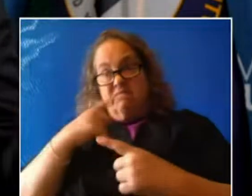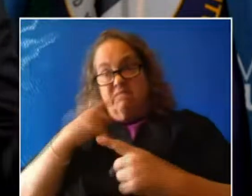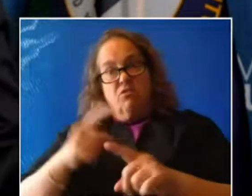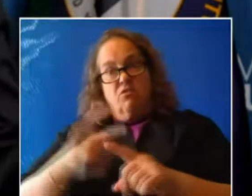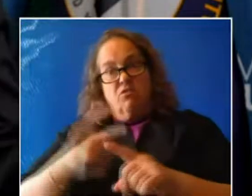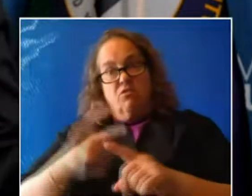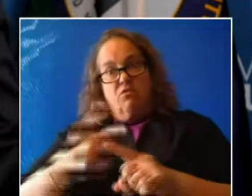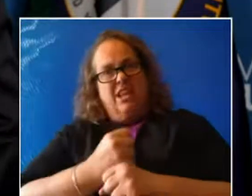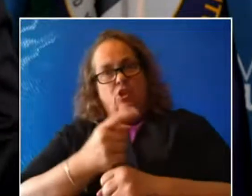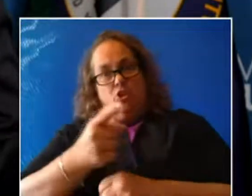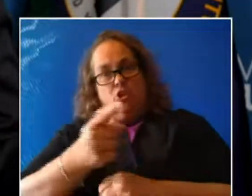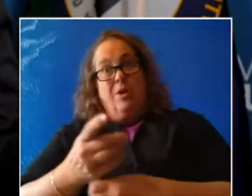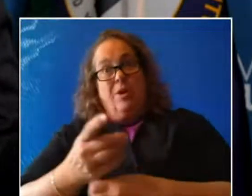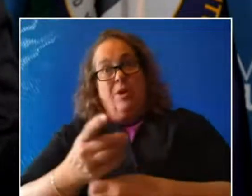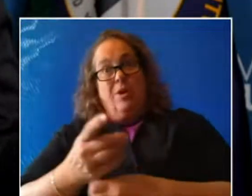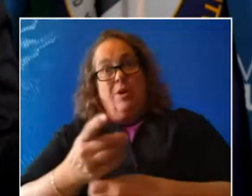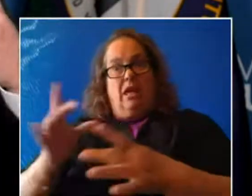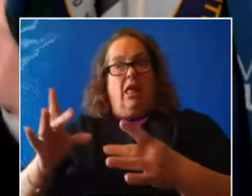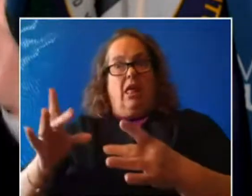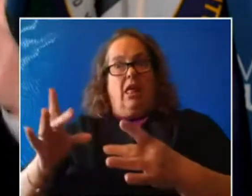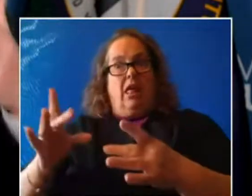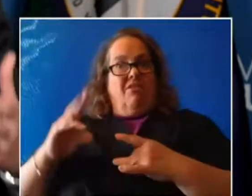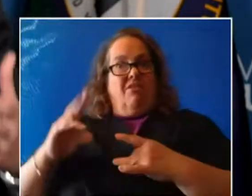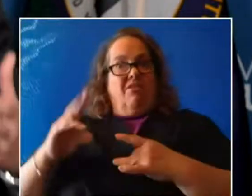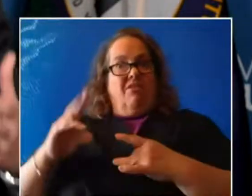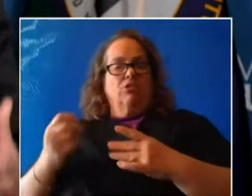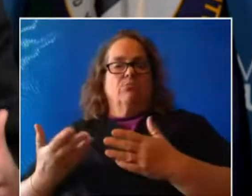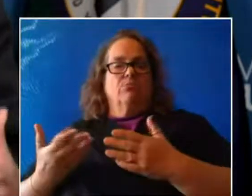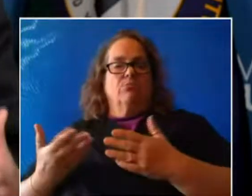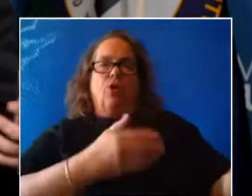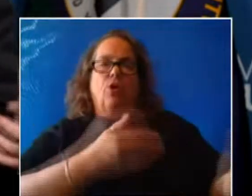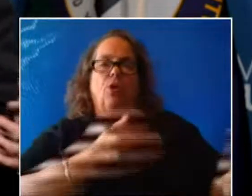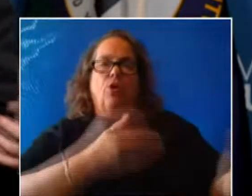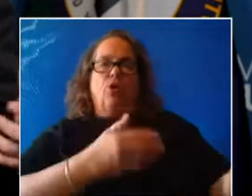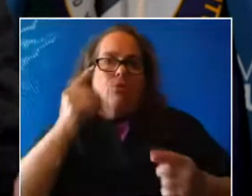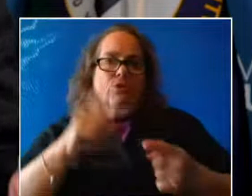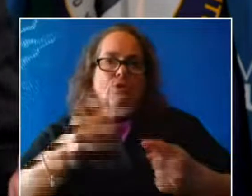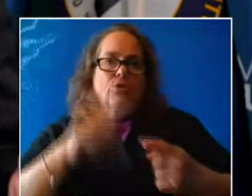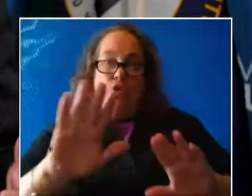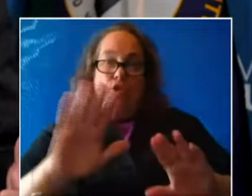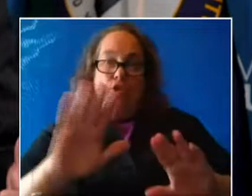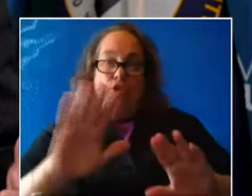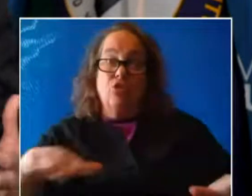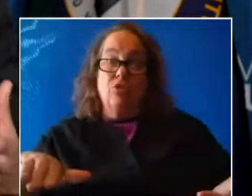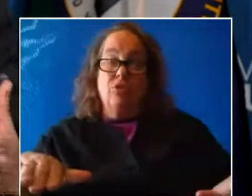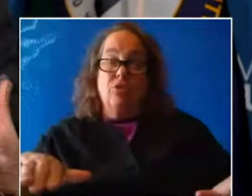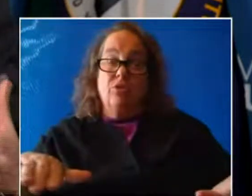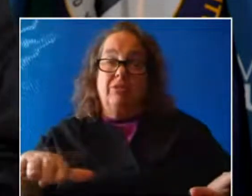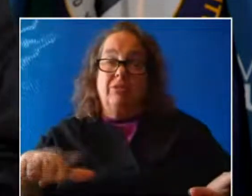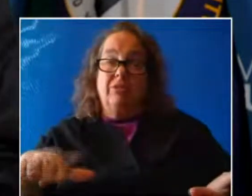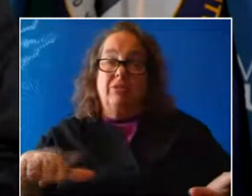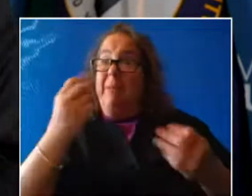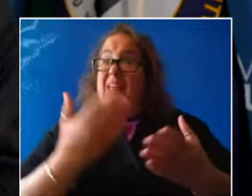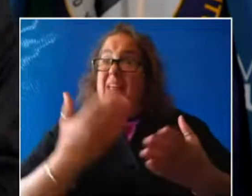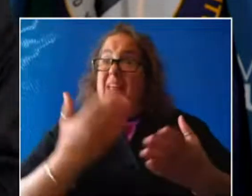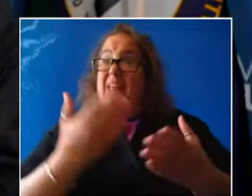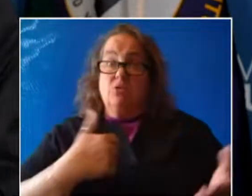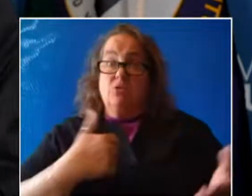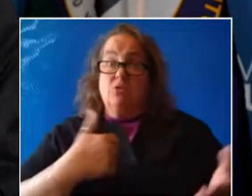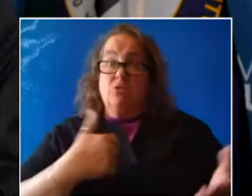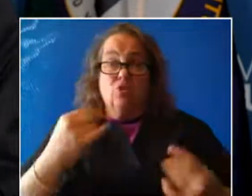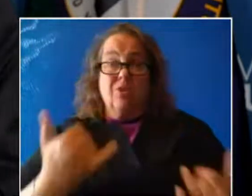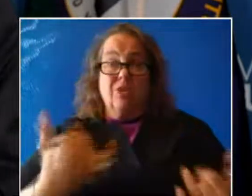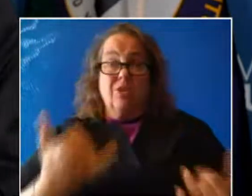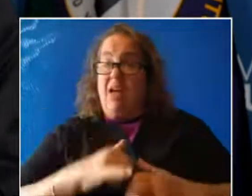enough protection to where all the things that you might not like that we're having to do, we don't have to do anymore. So please, everybody,